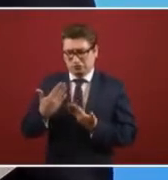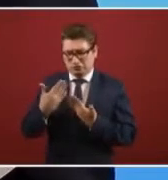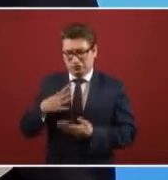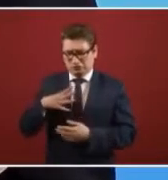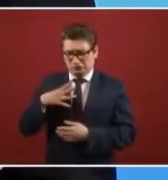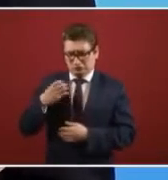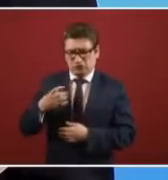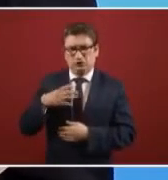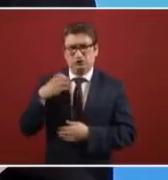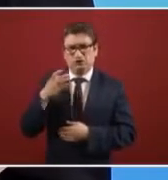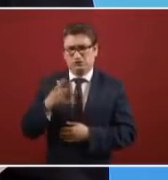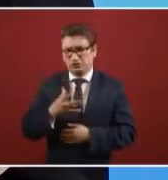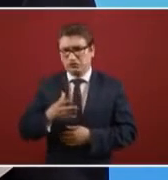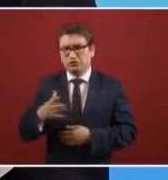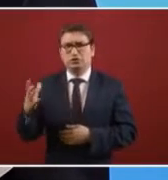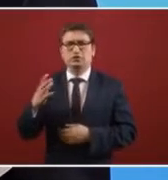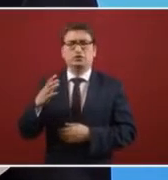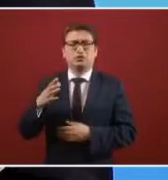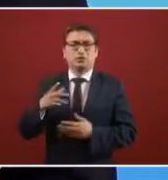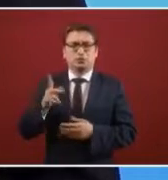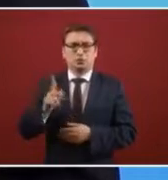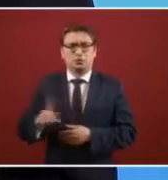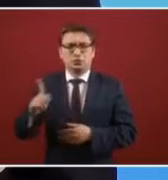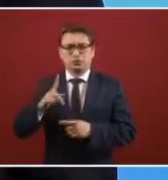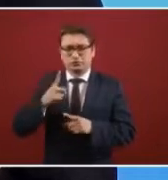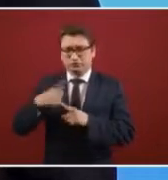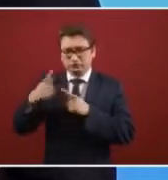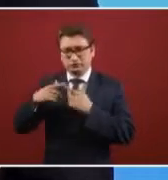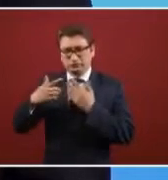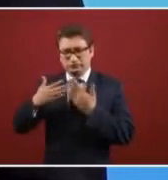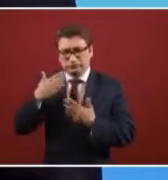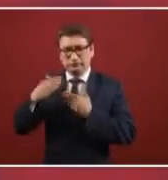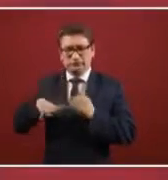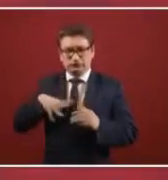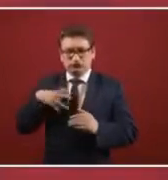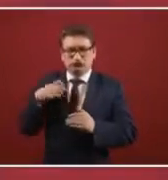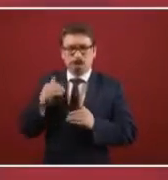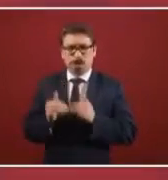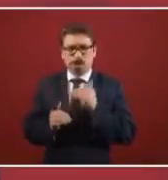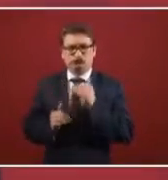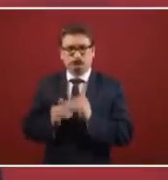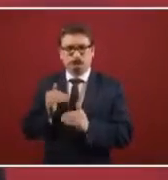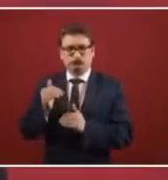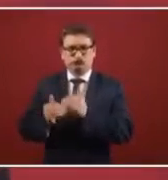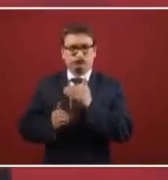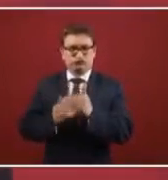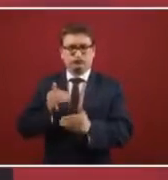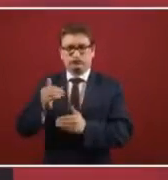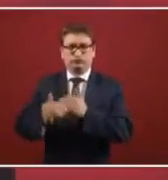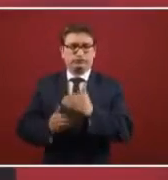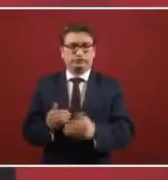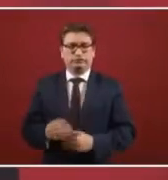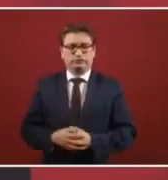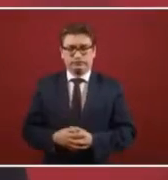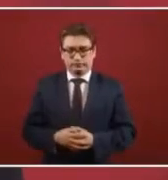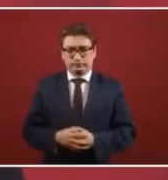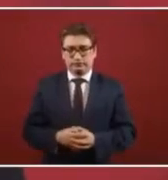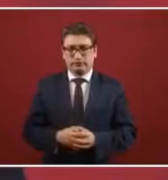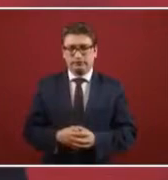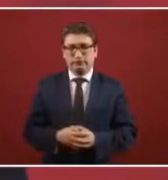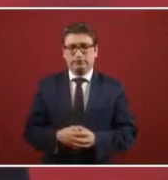pueblos, de los from the barrios, towns and iban ahí escalando, they would be going forth.